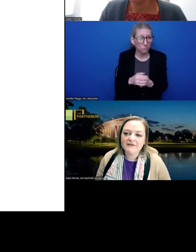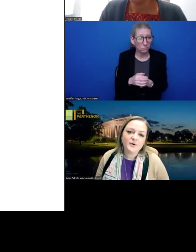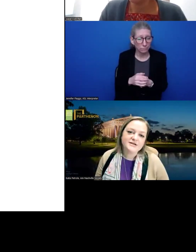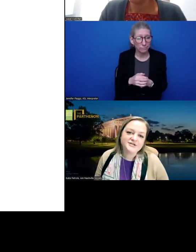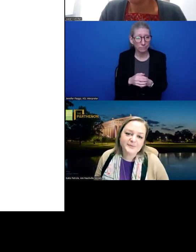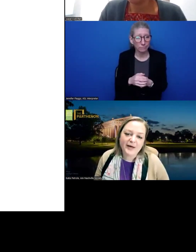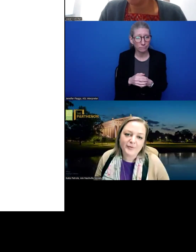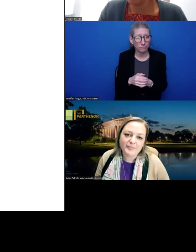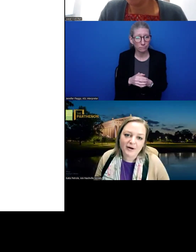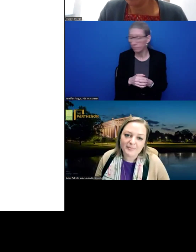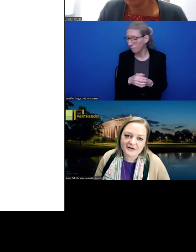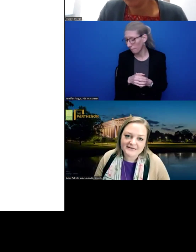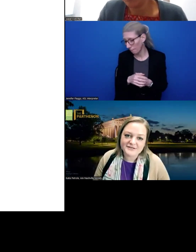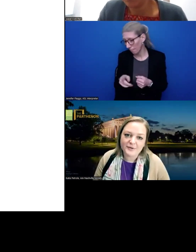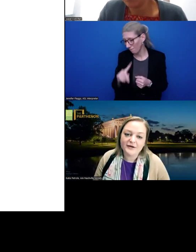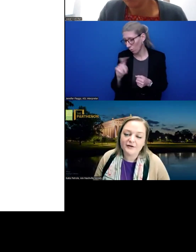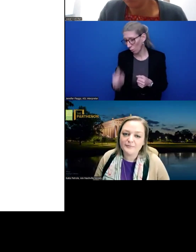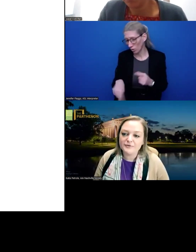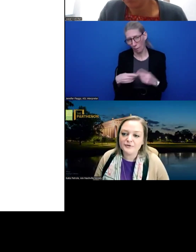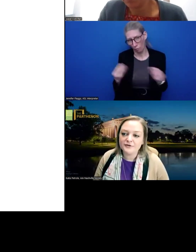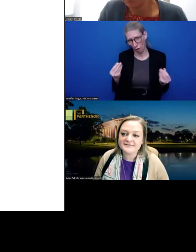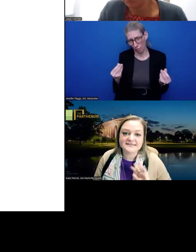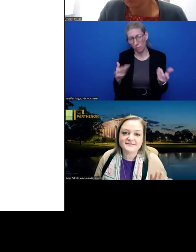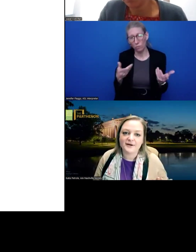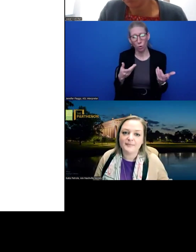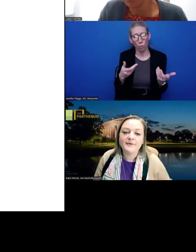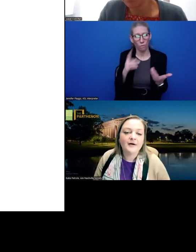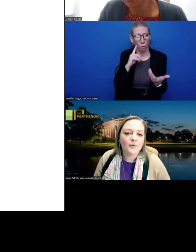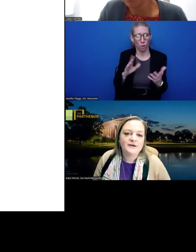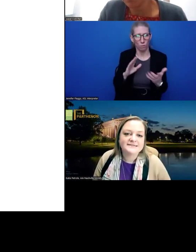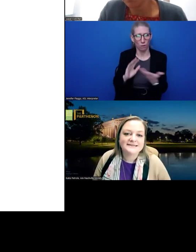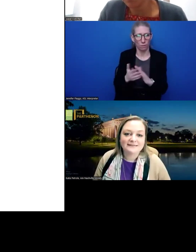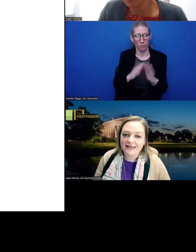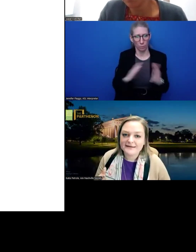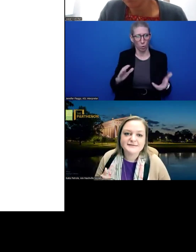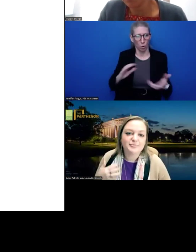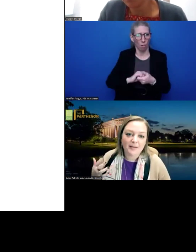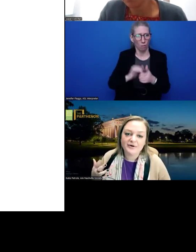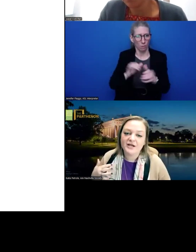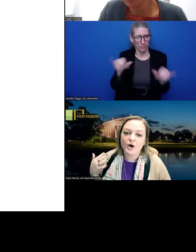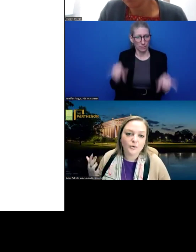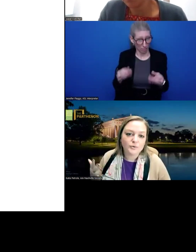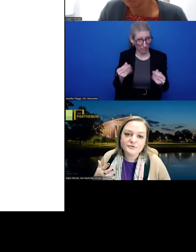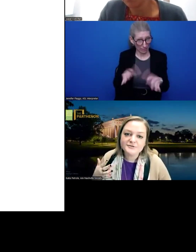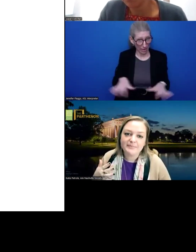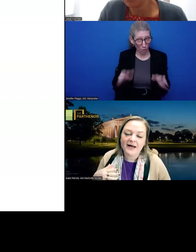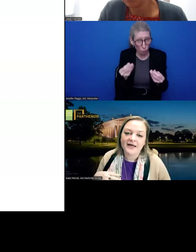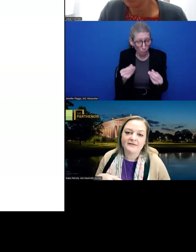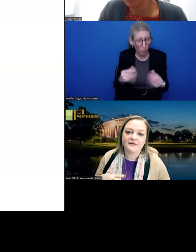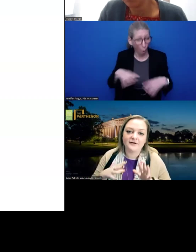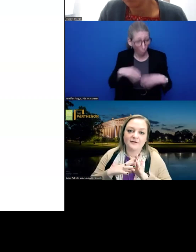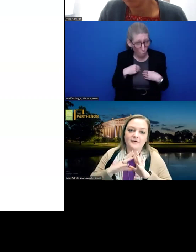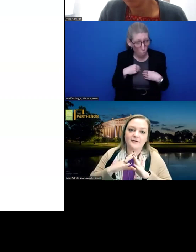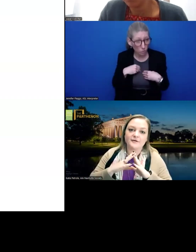I have a question about property. So in a communal system, was land property owned